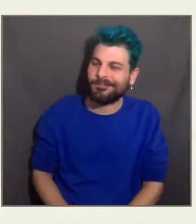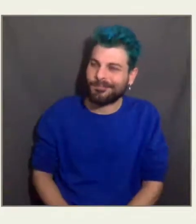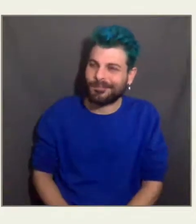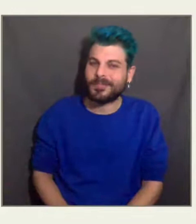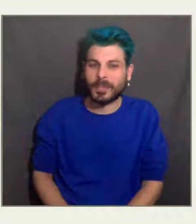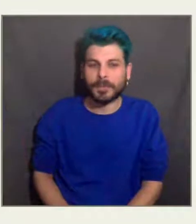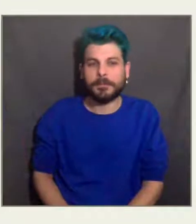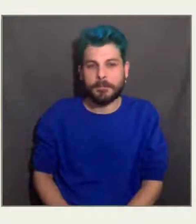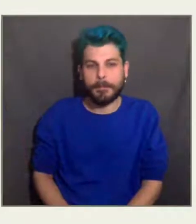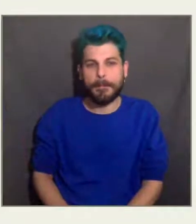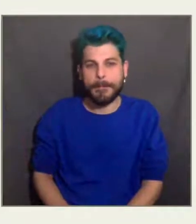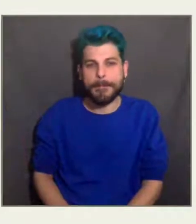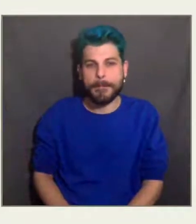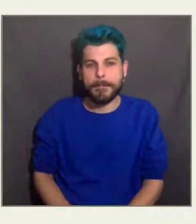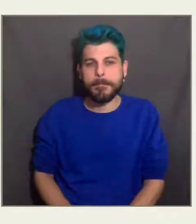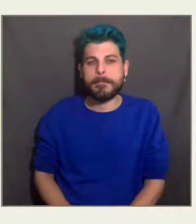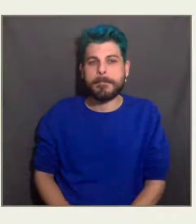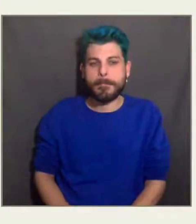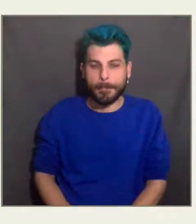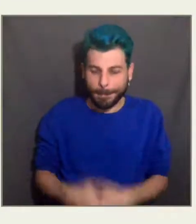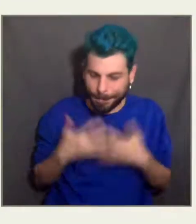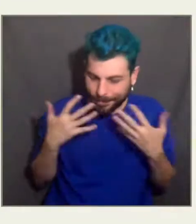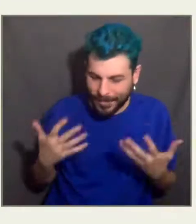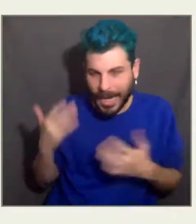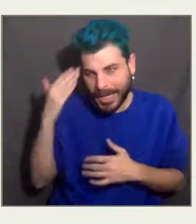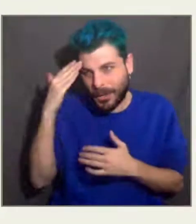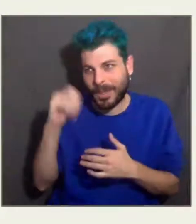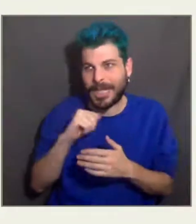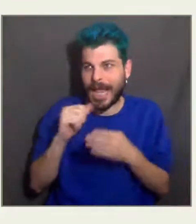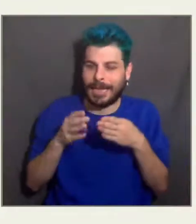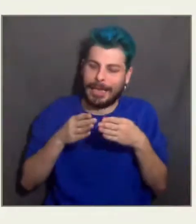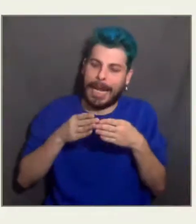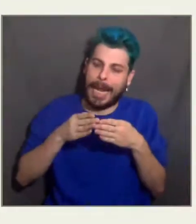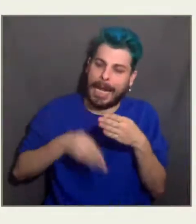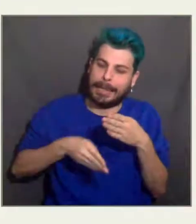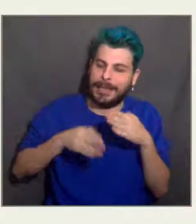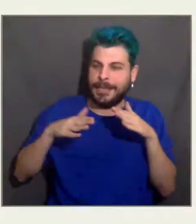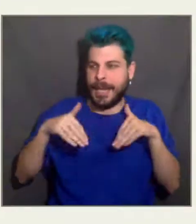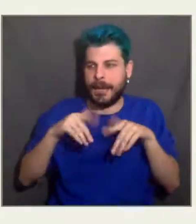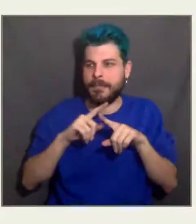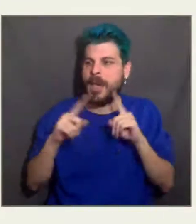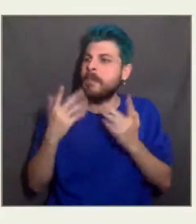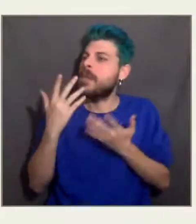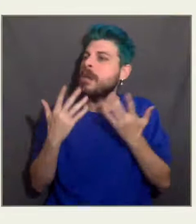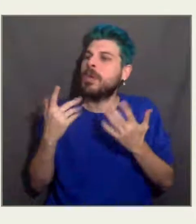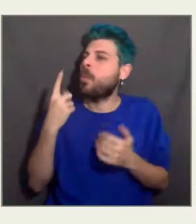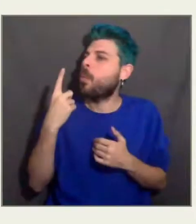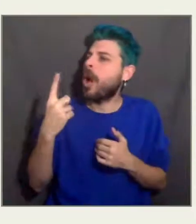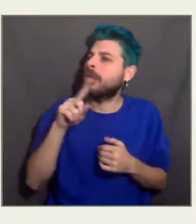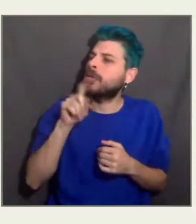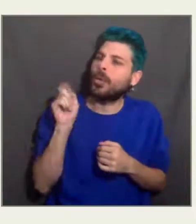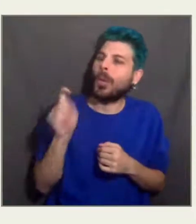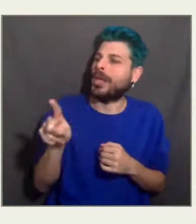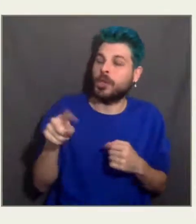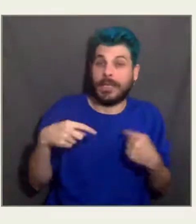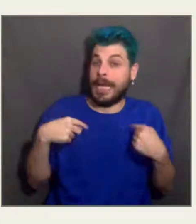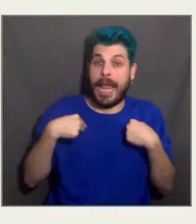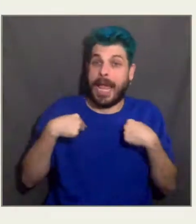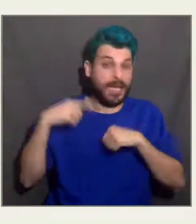we might not be at the absolute end, but what have I not asked you about that I should